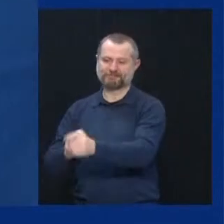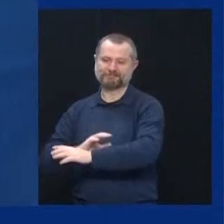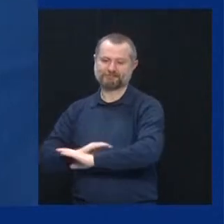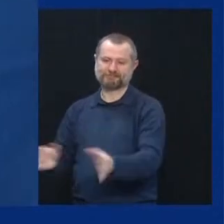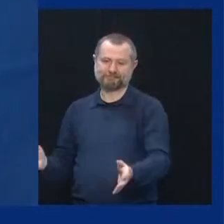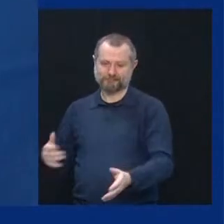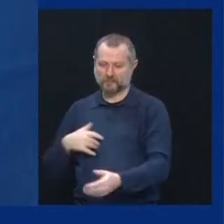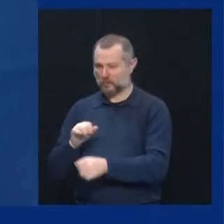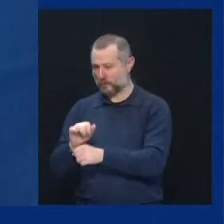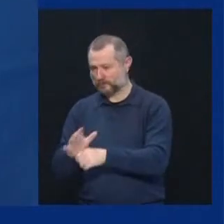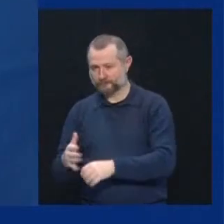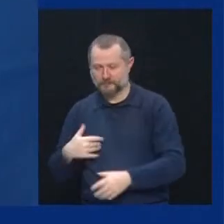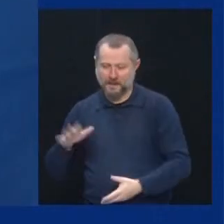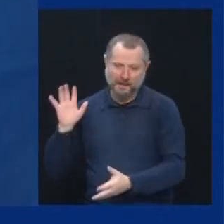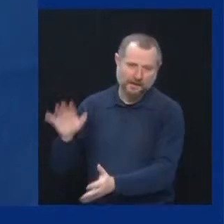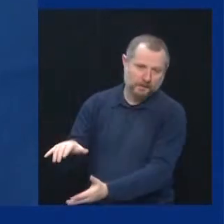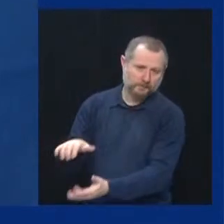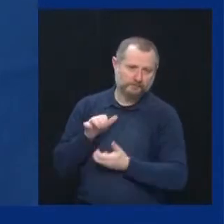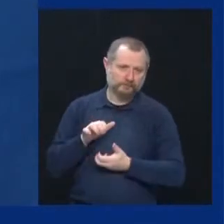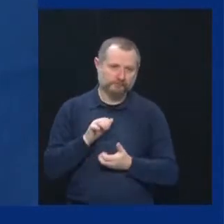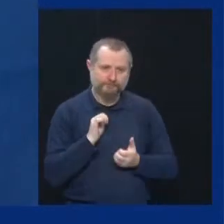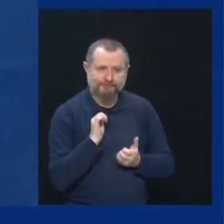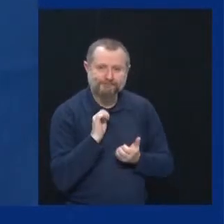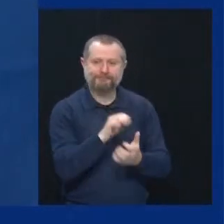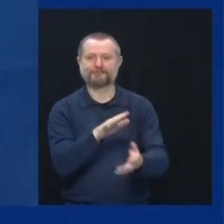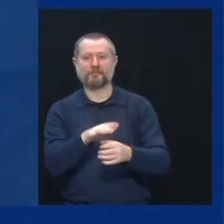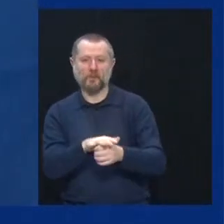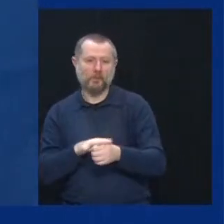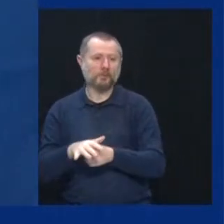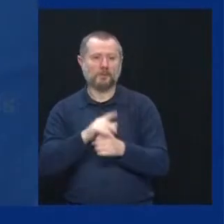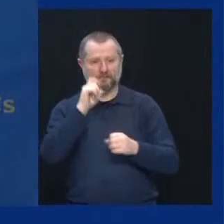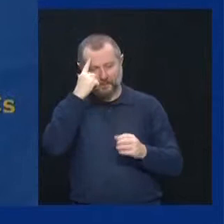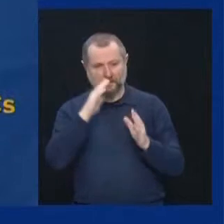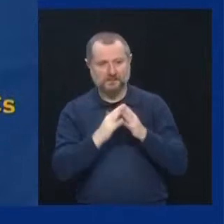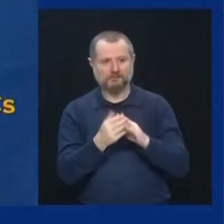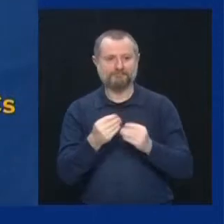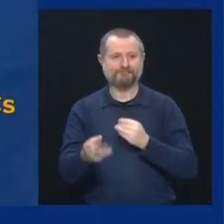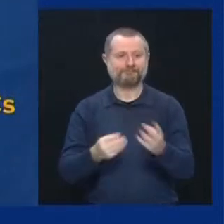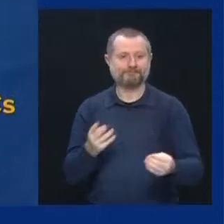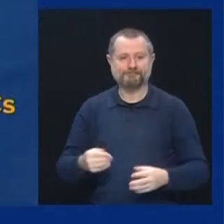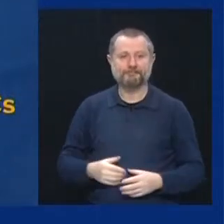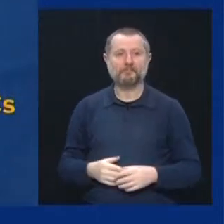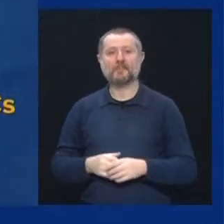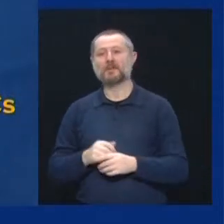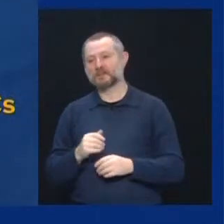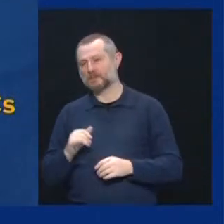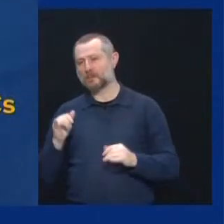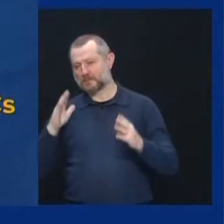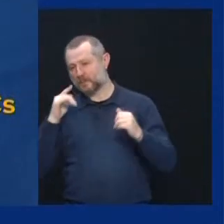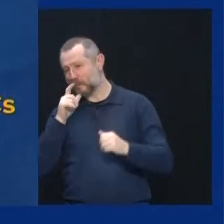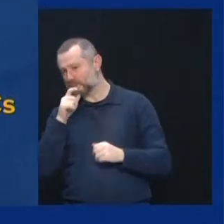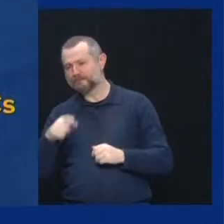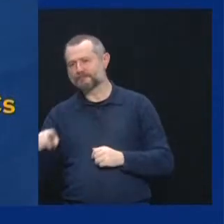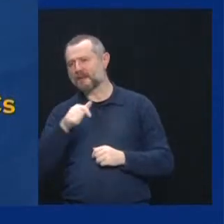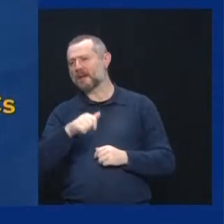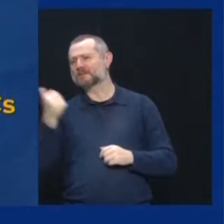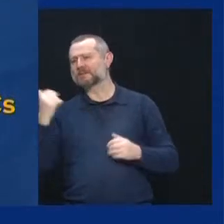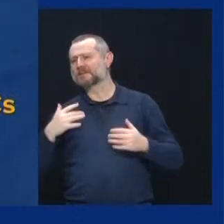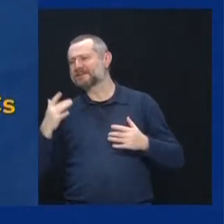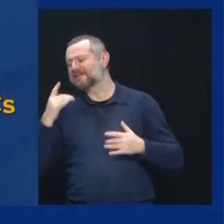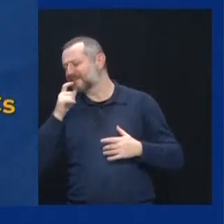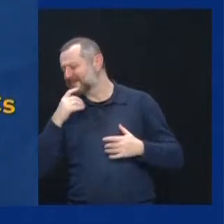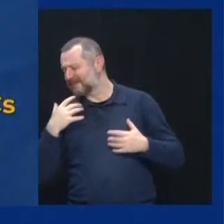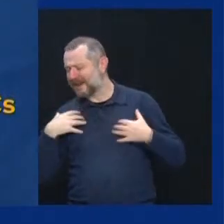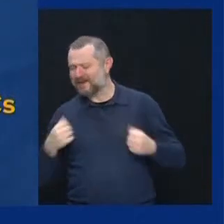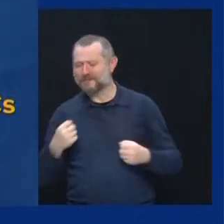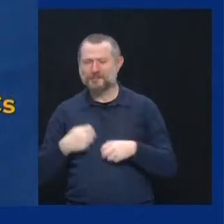workers, and we gave it to the local governments so they could focus on comorbidities. The local governments